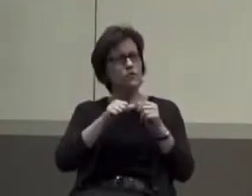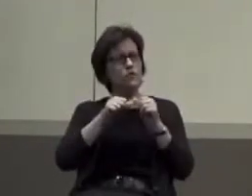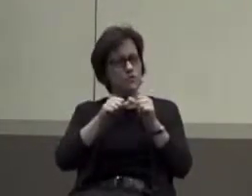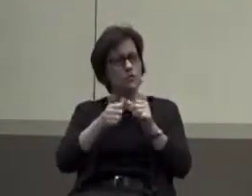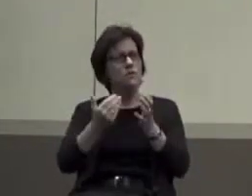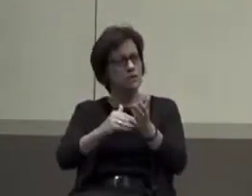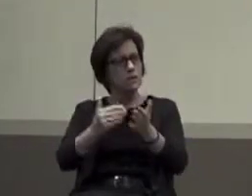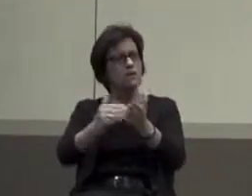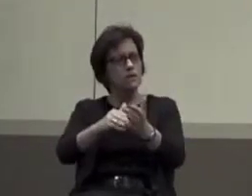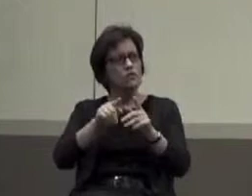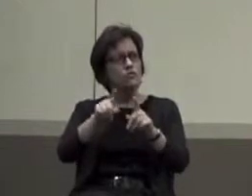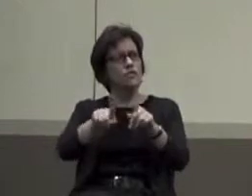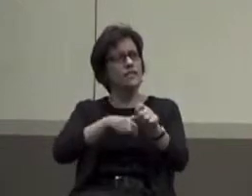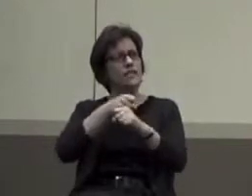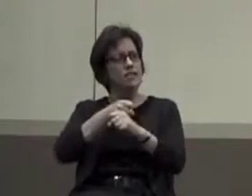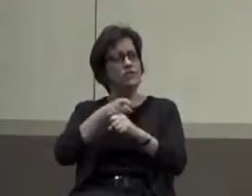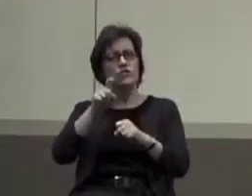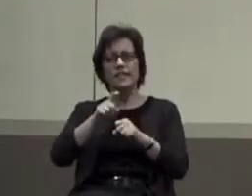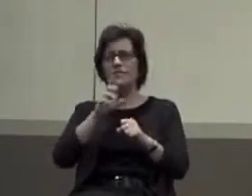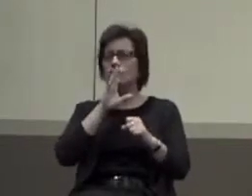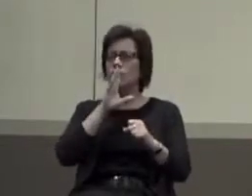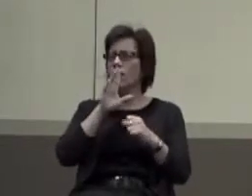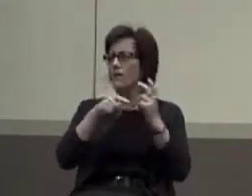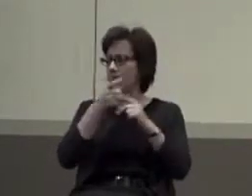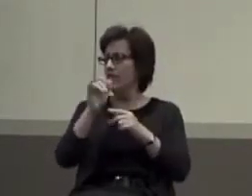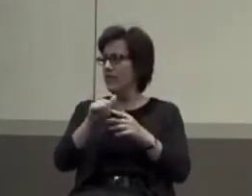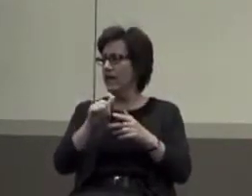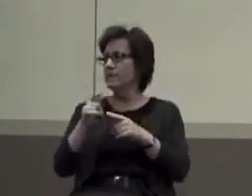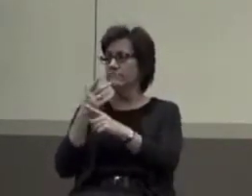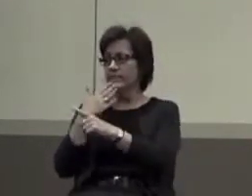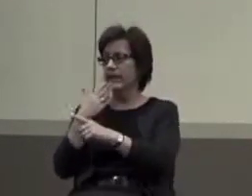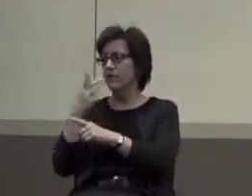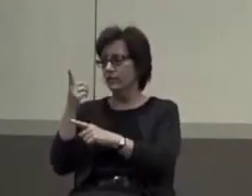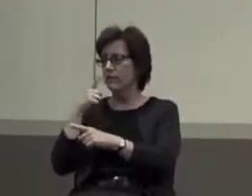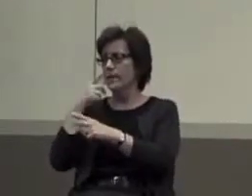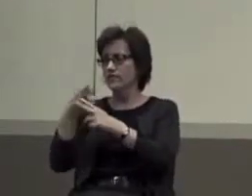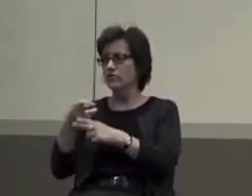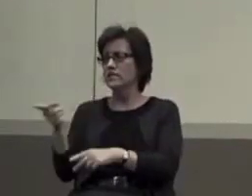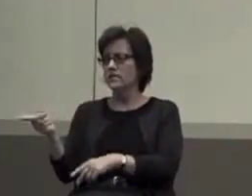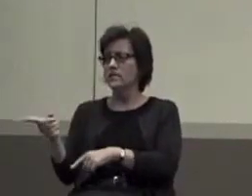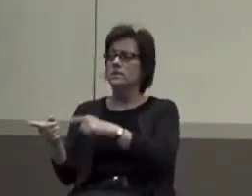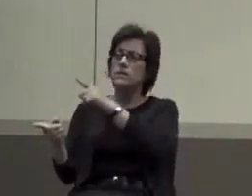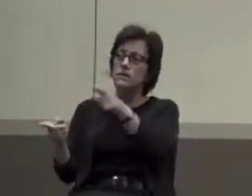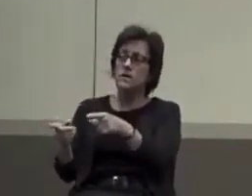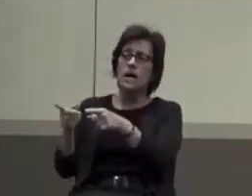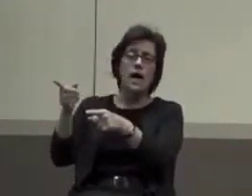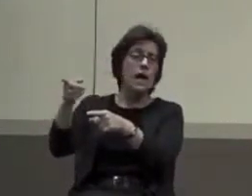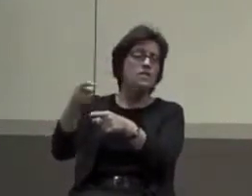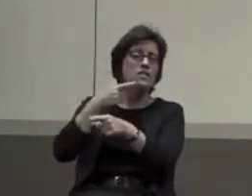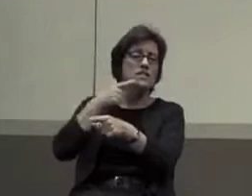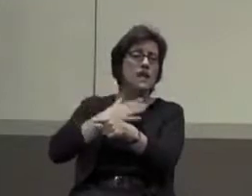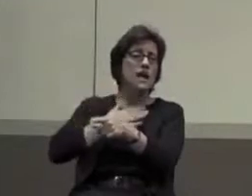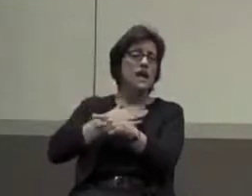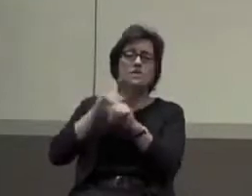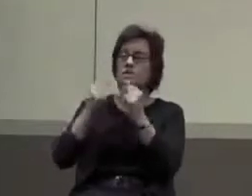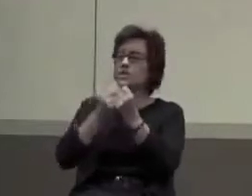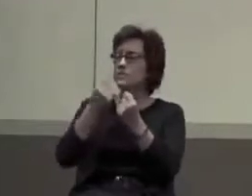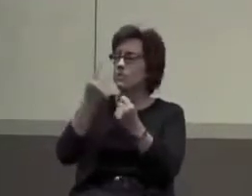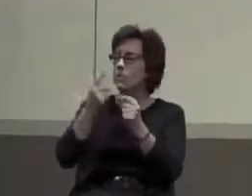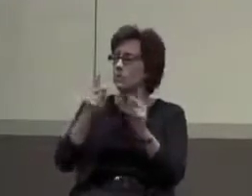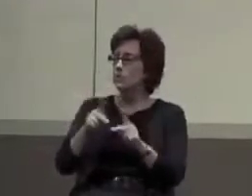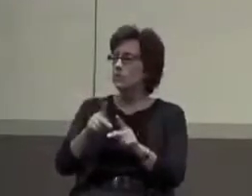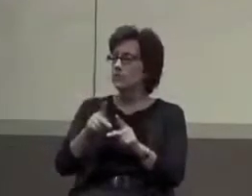to be talking about it. So thank you for bringing that up. I was just going to say, our team, there's like one person per grade level, and they